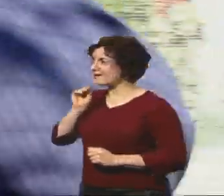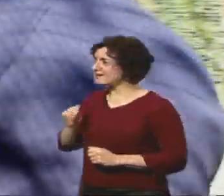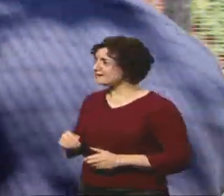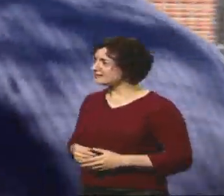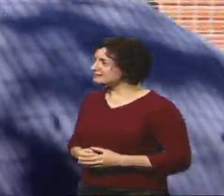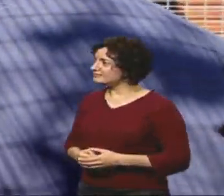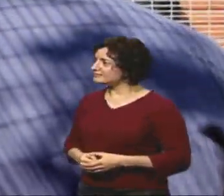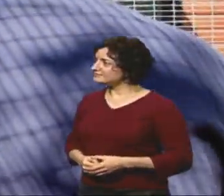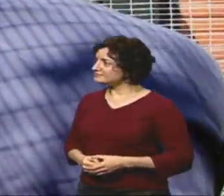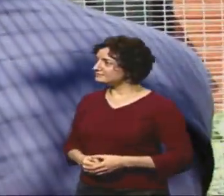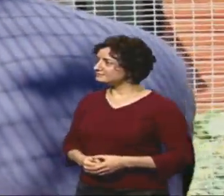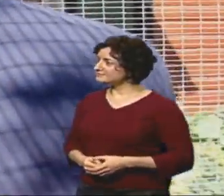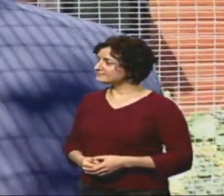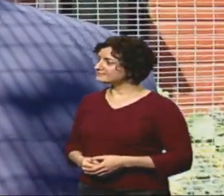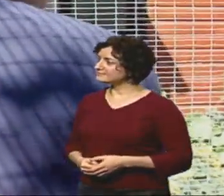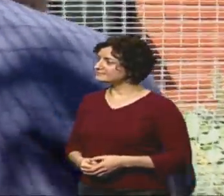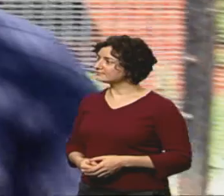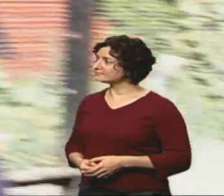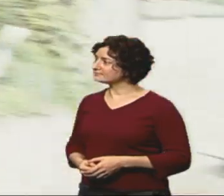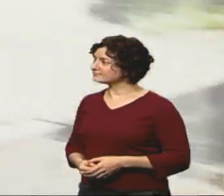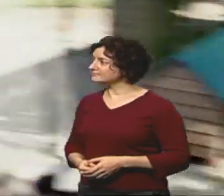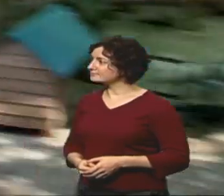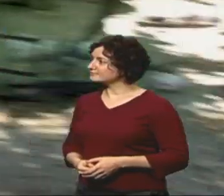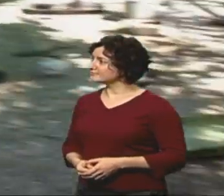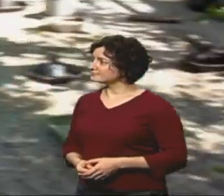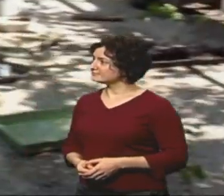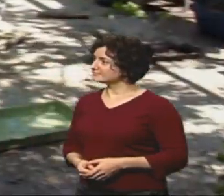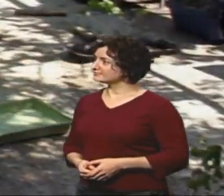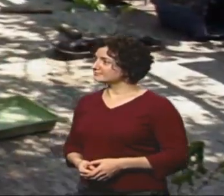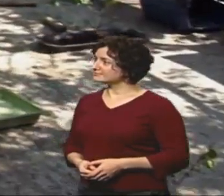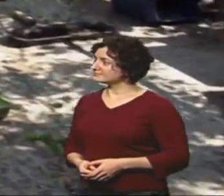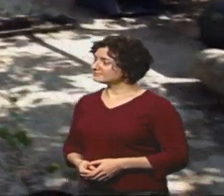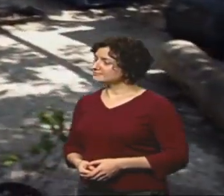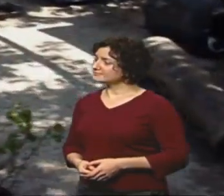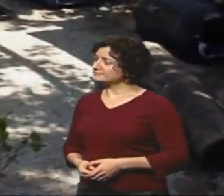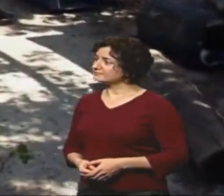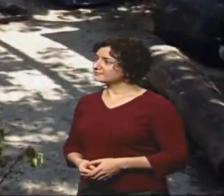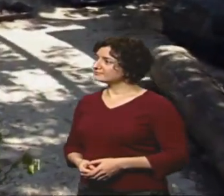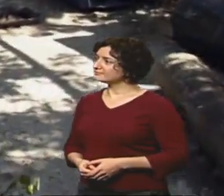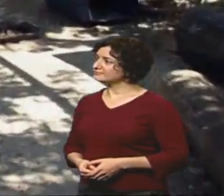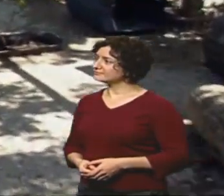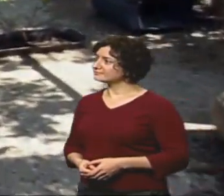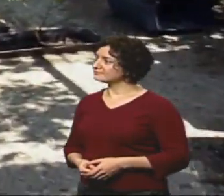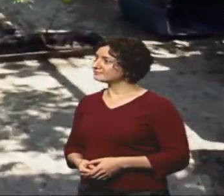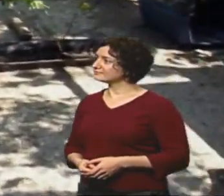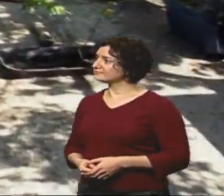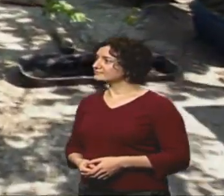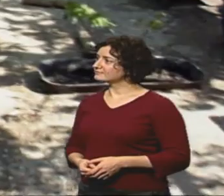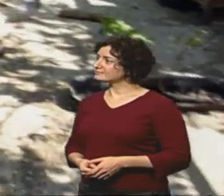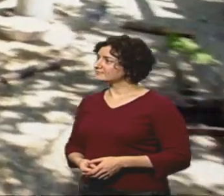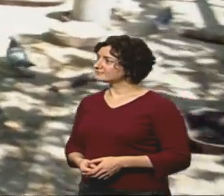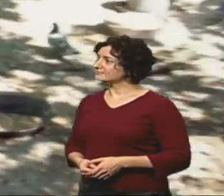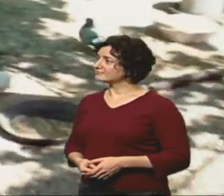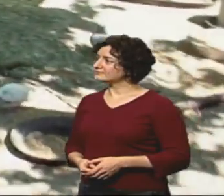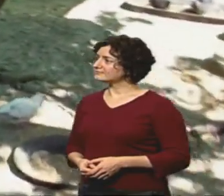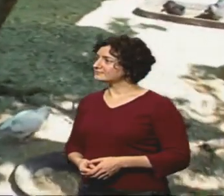Fair enough. Now, right, got to find ourselves a female duck. Ah,